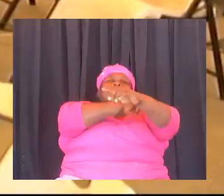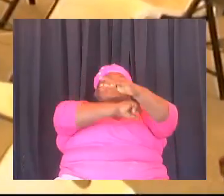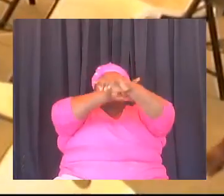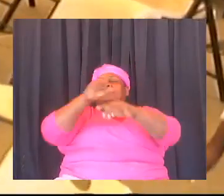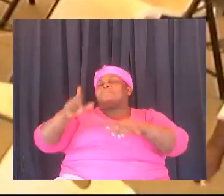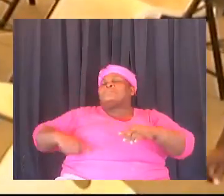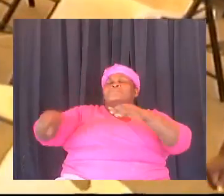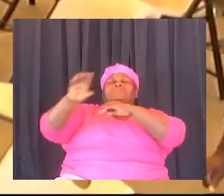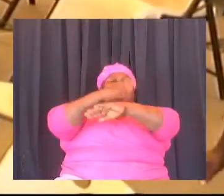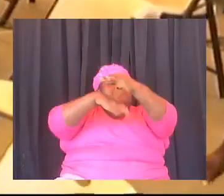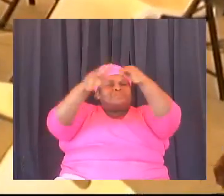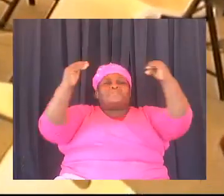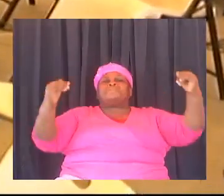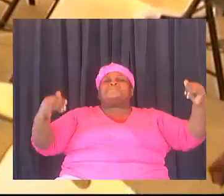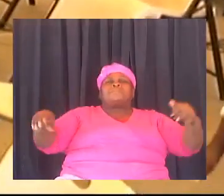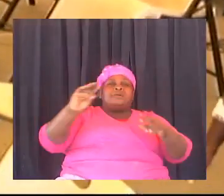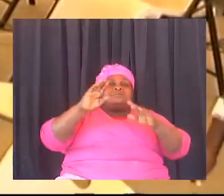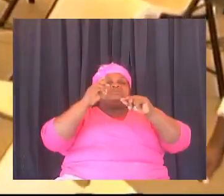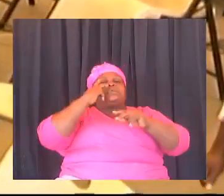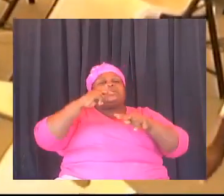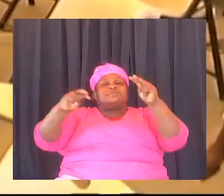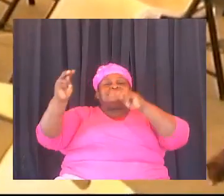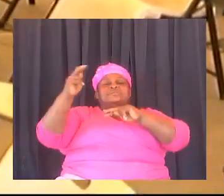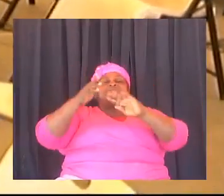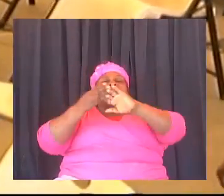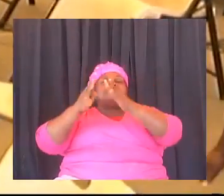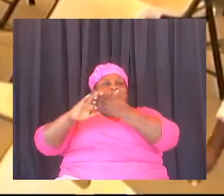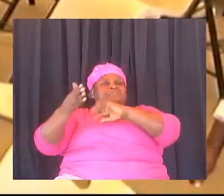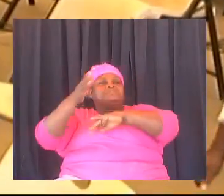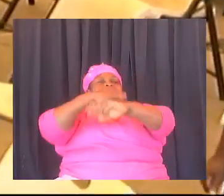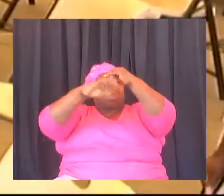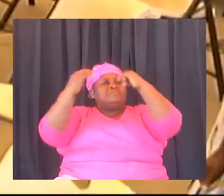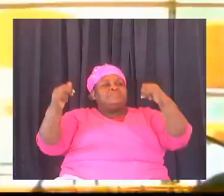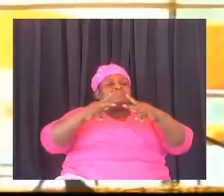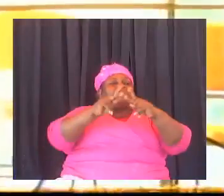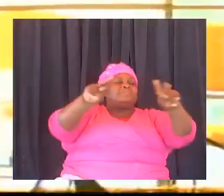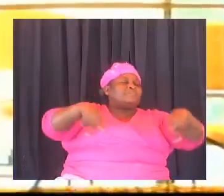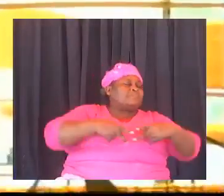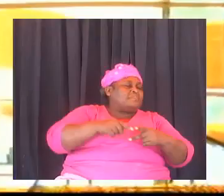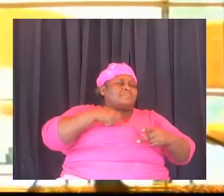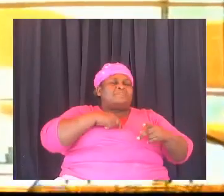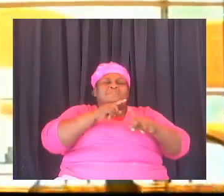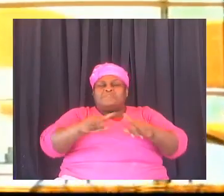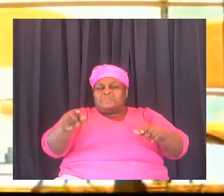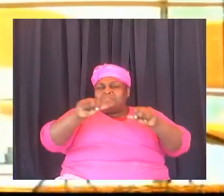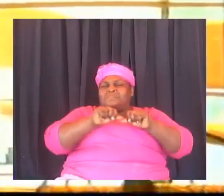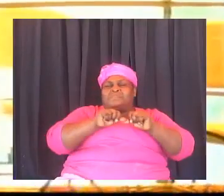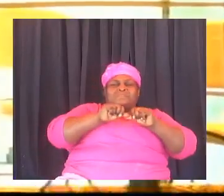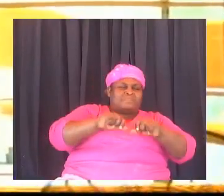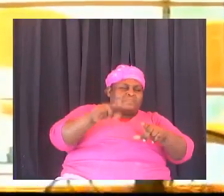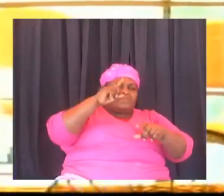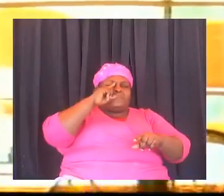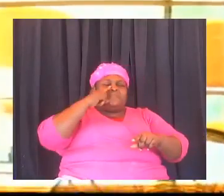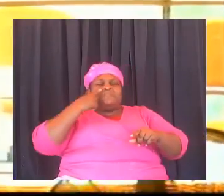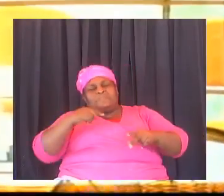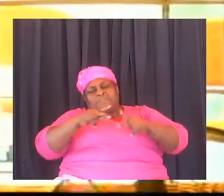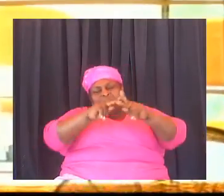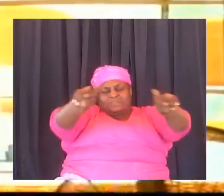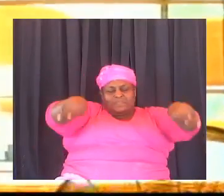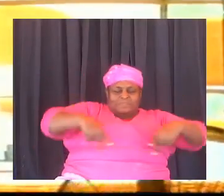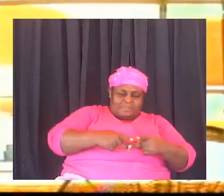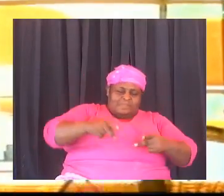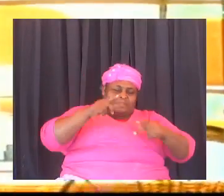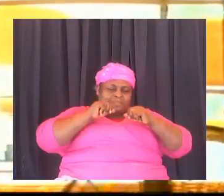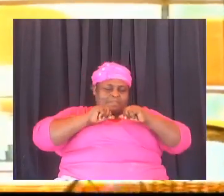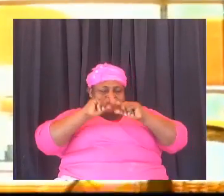oh Lord, for higher ground, seeking a city with a heavenly place. I can remain in this lonely